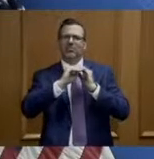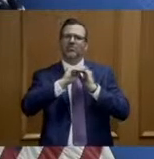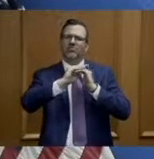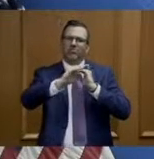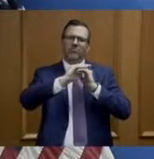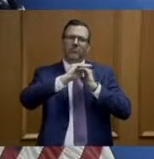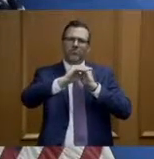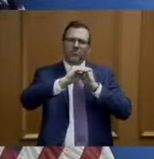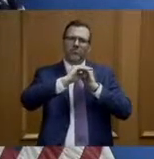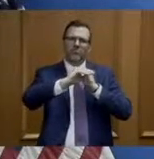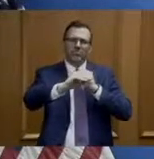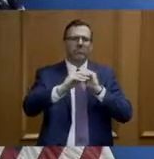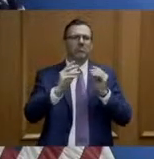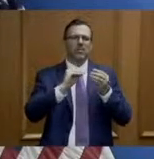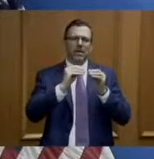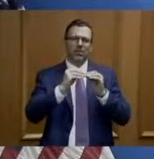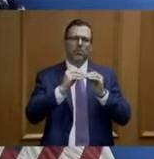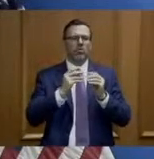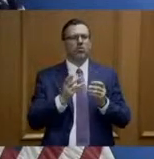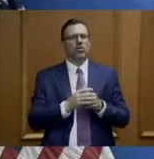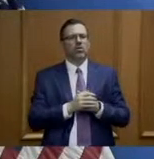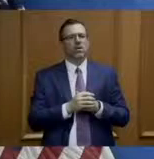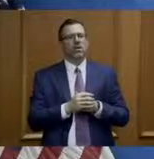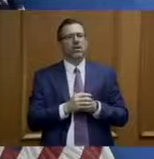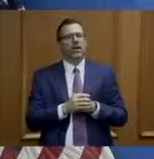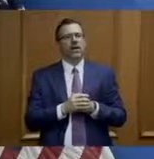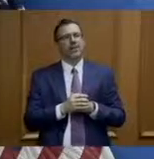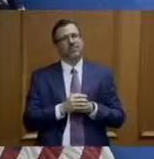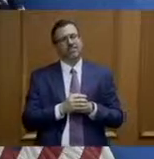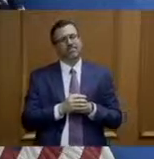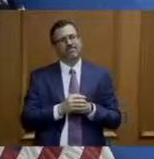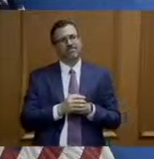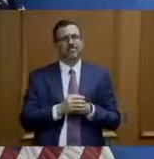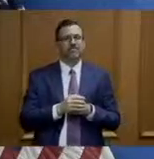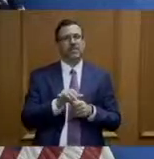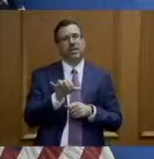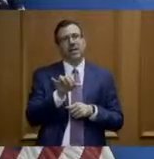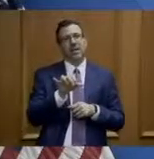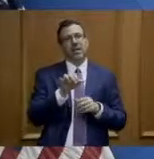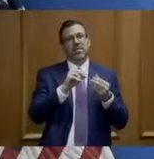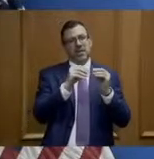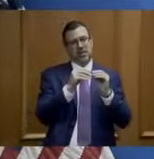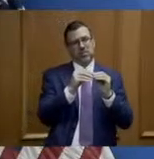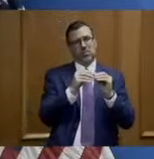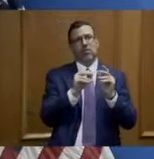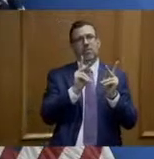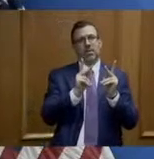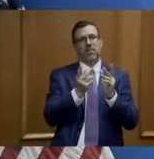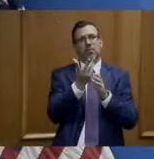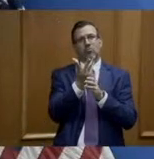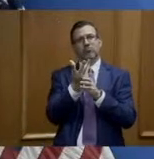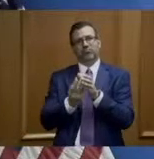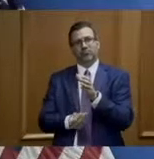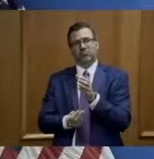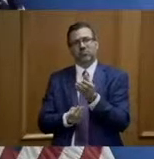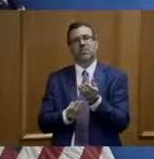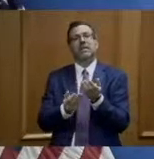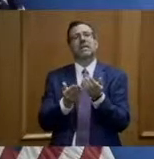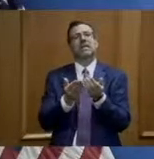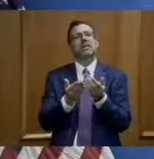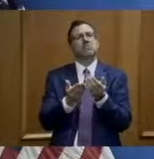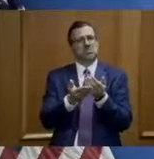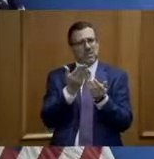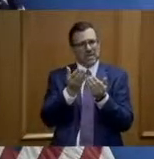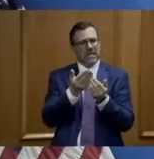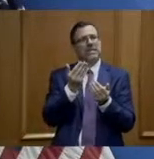new numbers recorded each day. That has been easier to confirm and cross-check that I referenced a few minutes